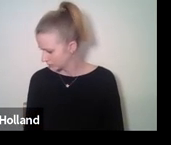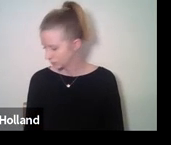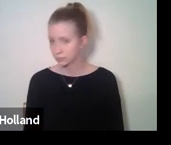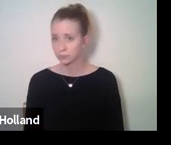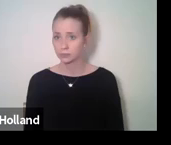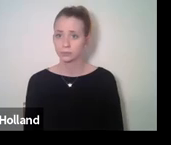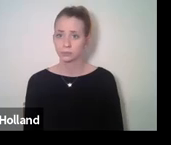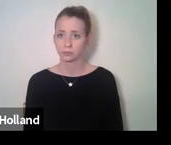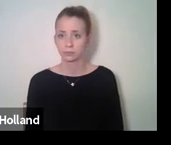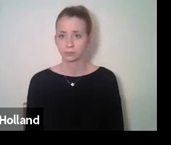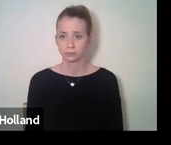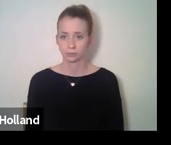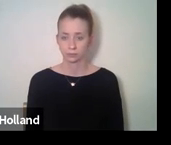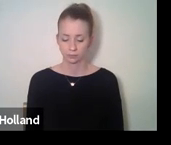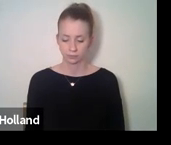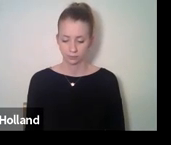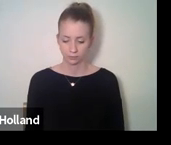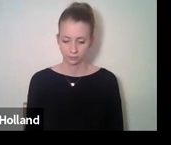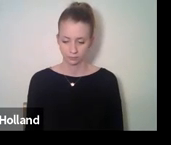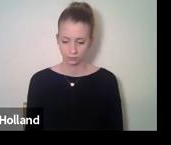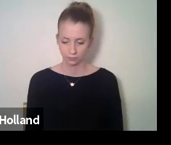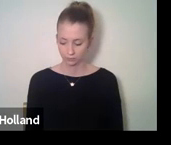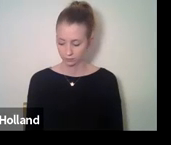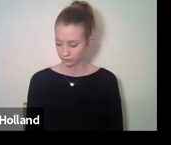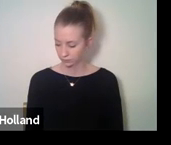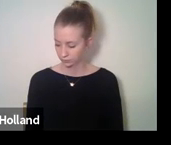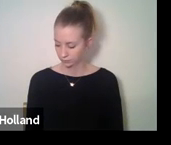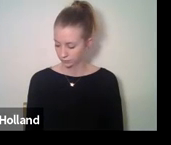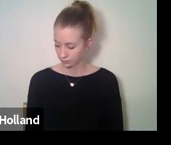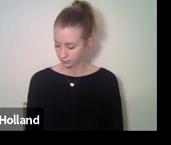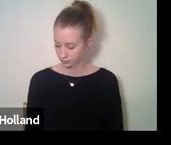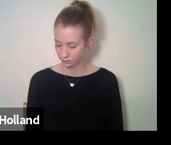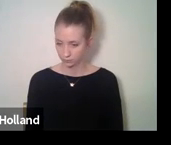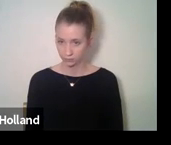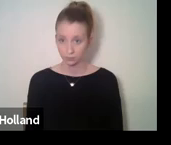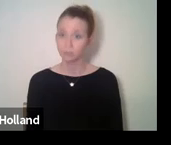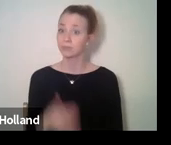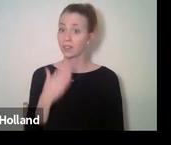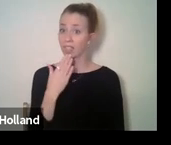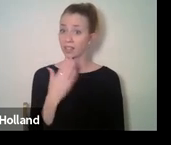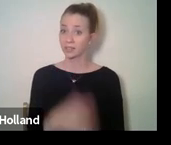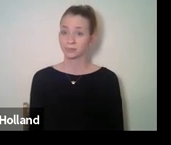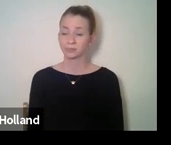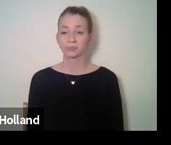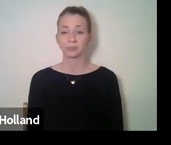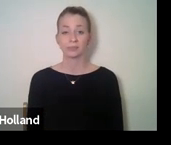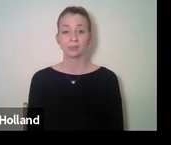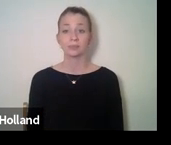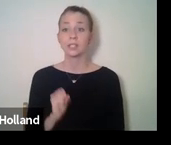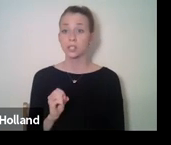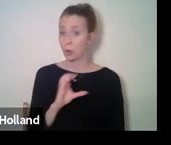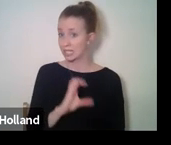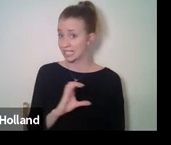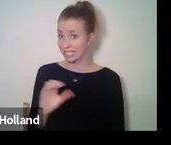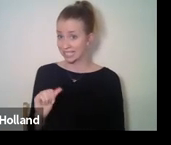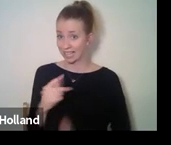ahorro, pero la mayoría de los programas de CCA han generado ahorros. Gracias. The CCA program is not